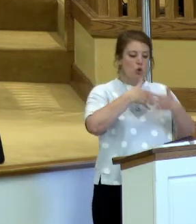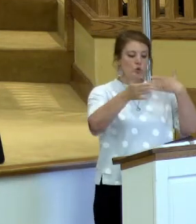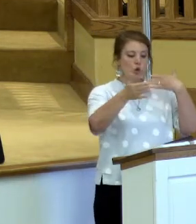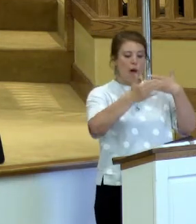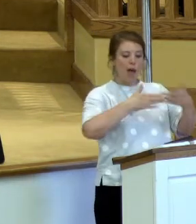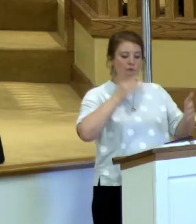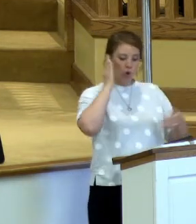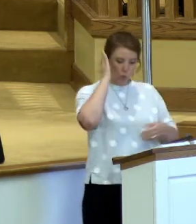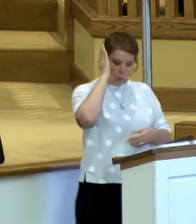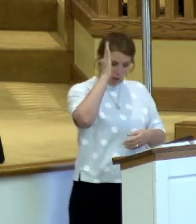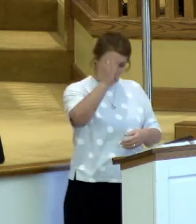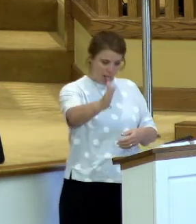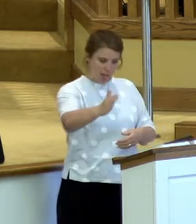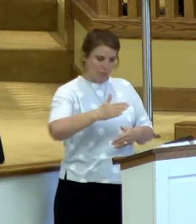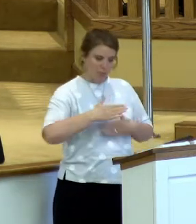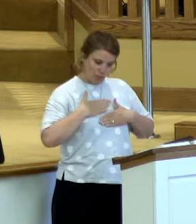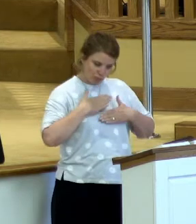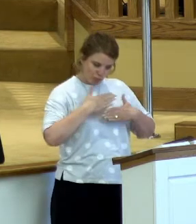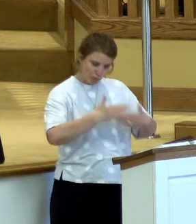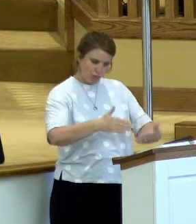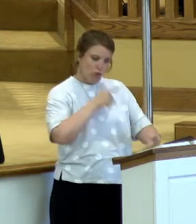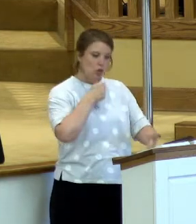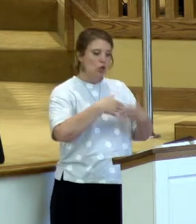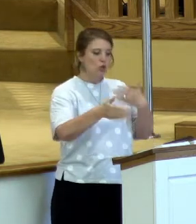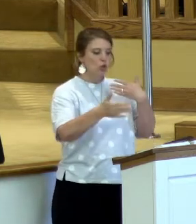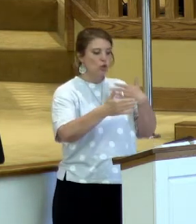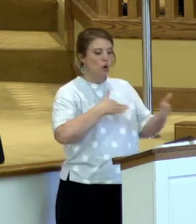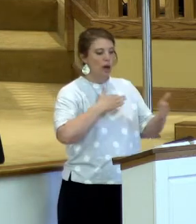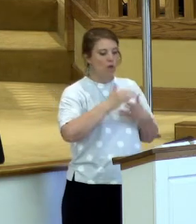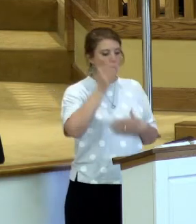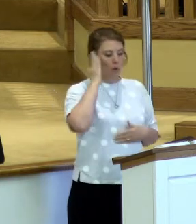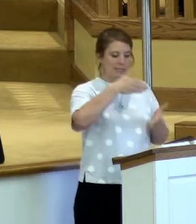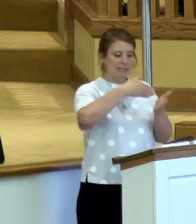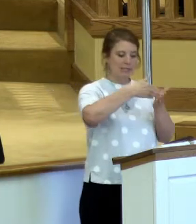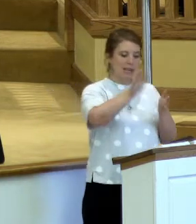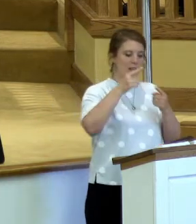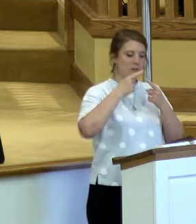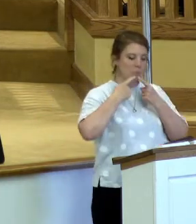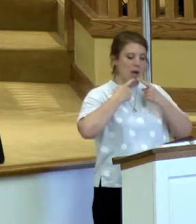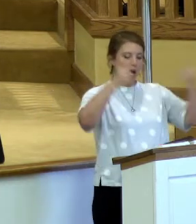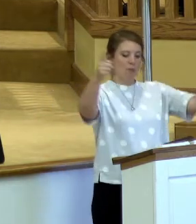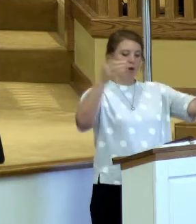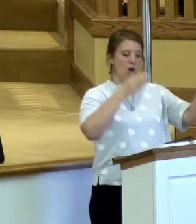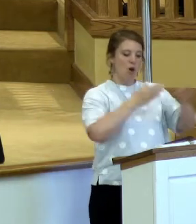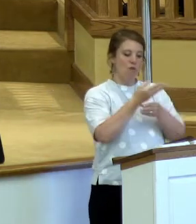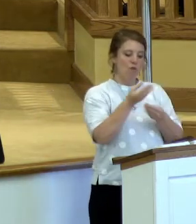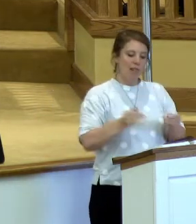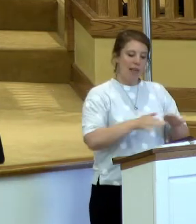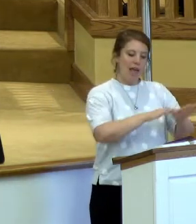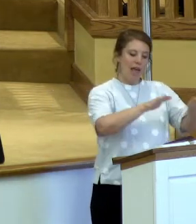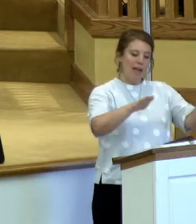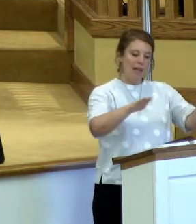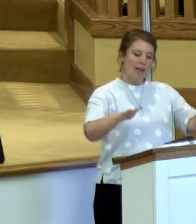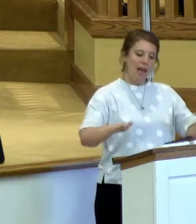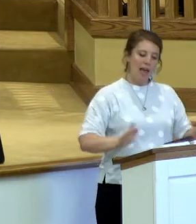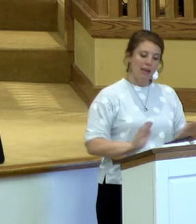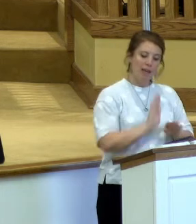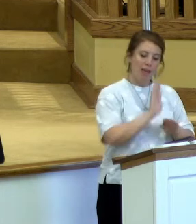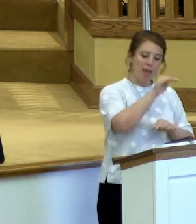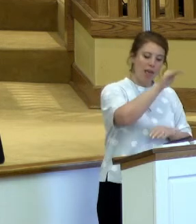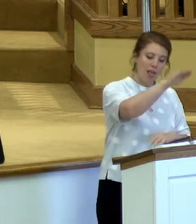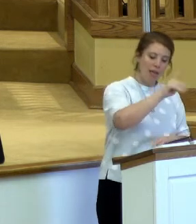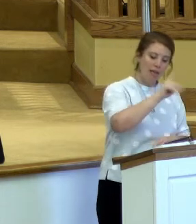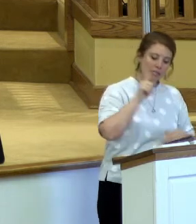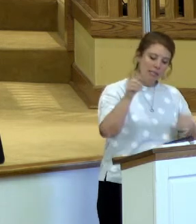come. Whosoever will, whosoever will. Send a proclamation over land